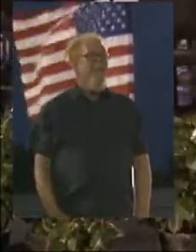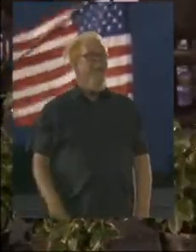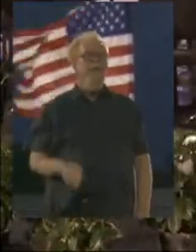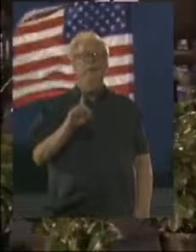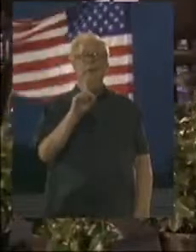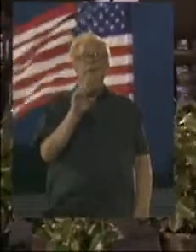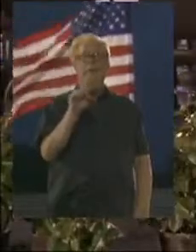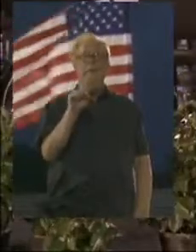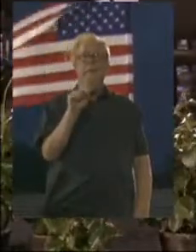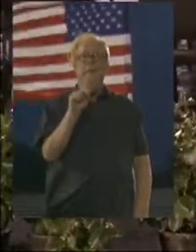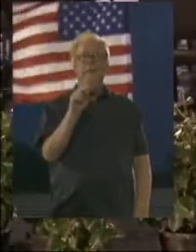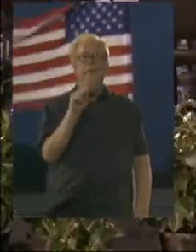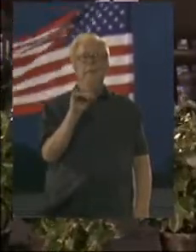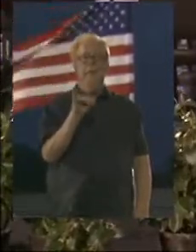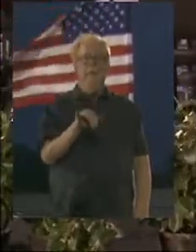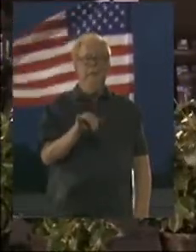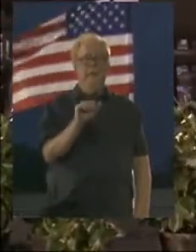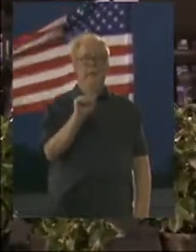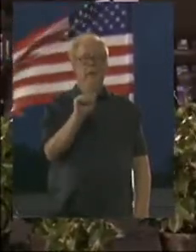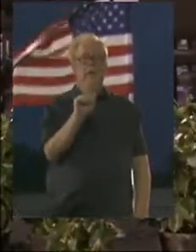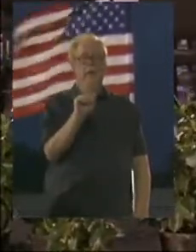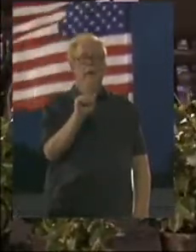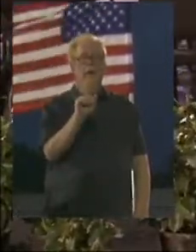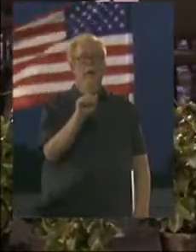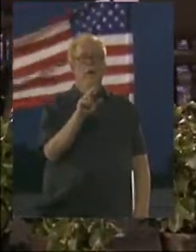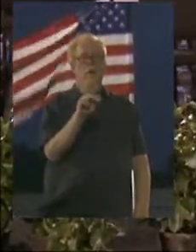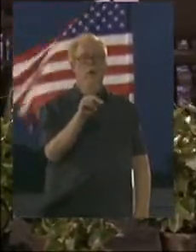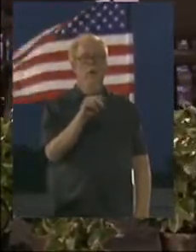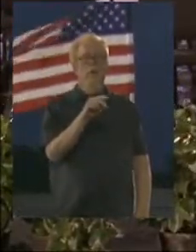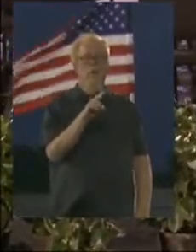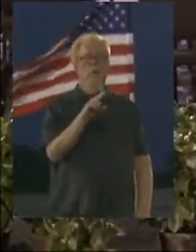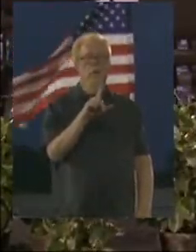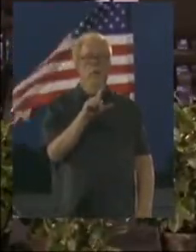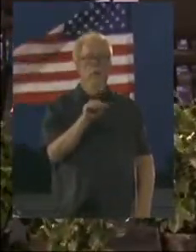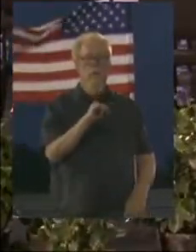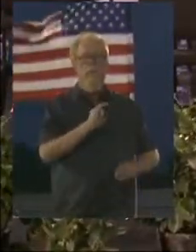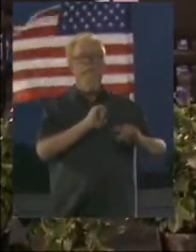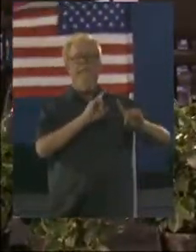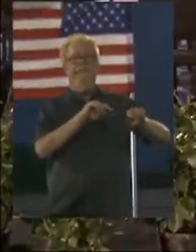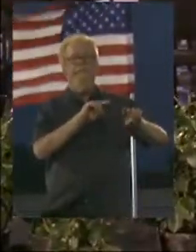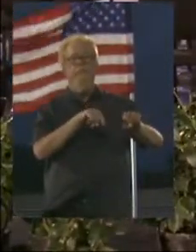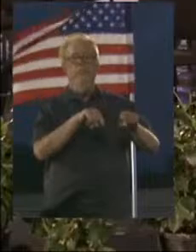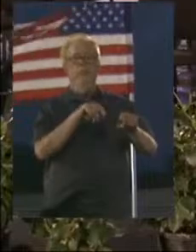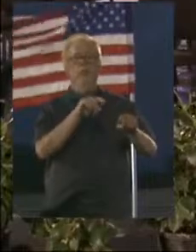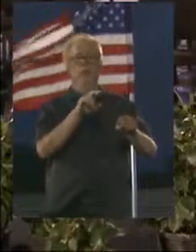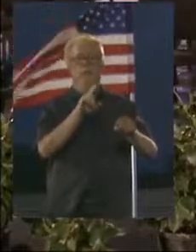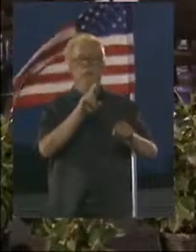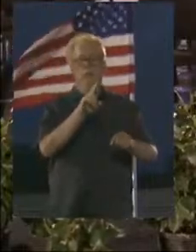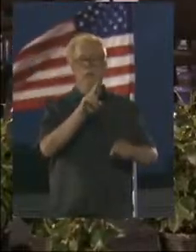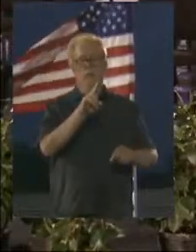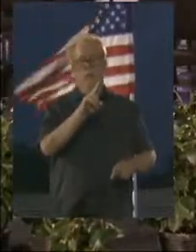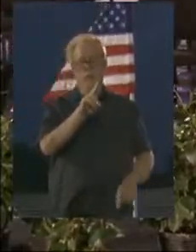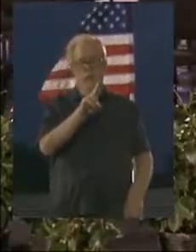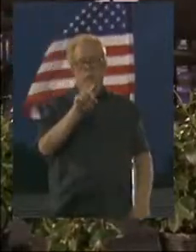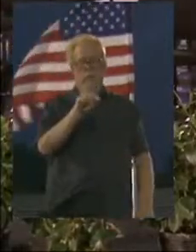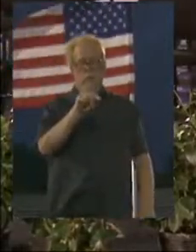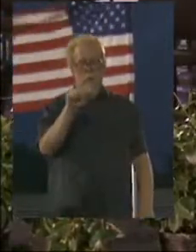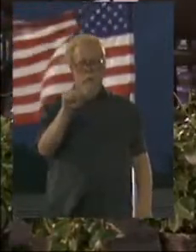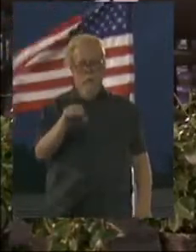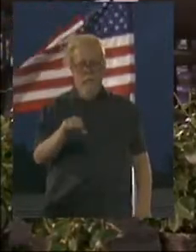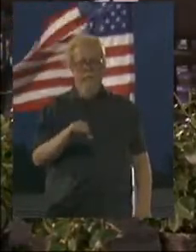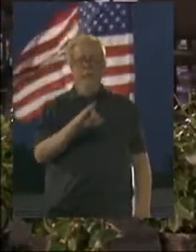Destiny Mercedes Arambula will be attending the University of Texas at Austin.